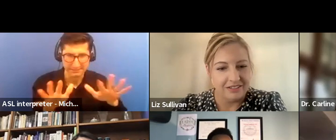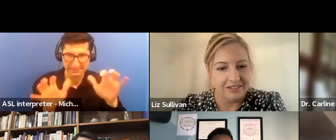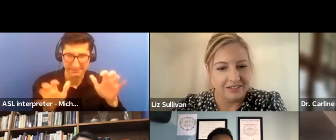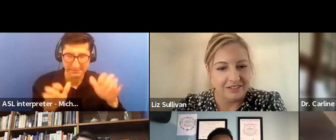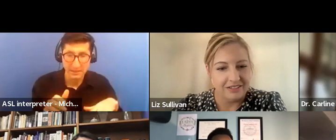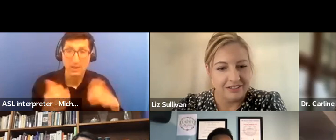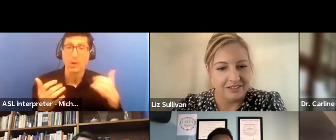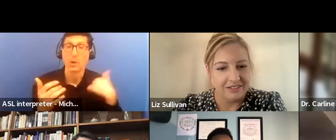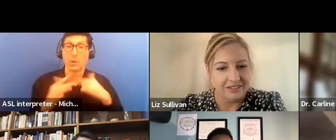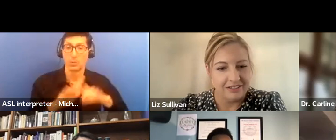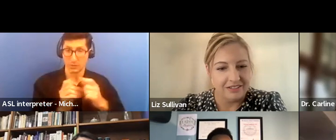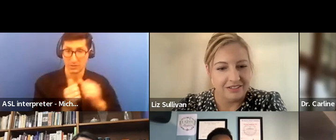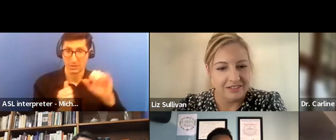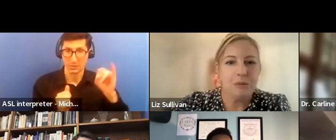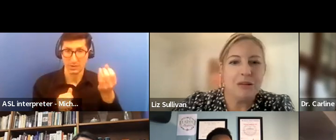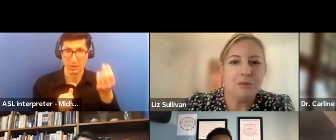We'll begin with Mr. John Mudd.